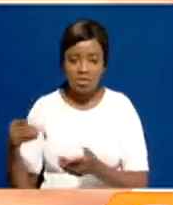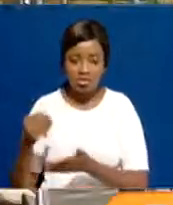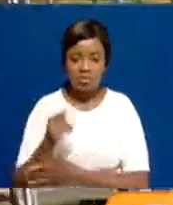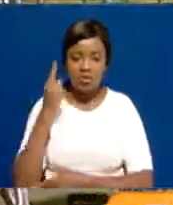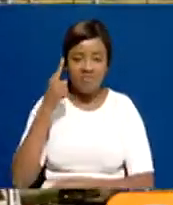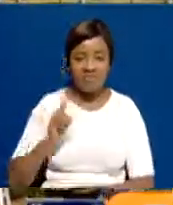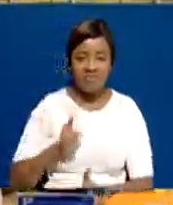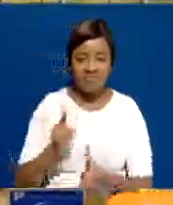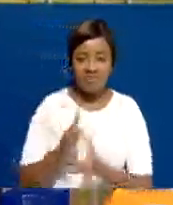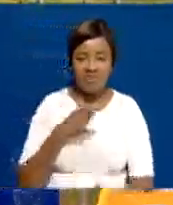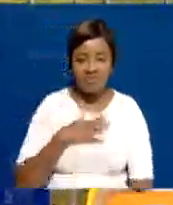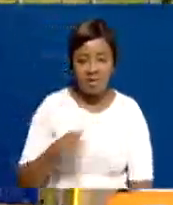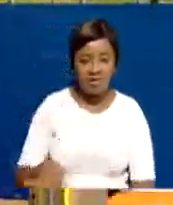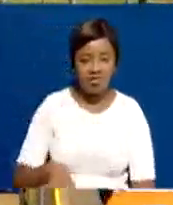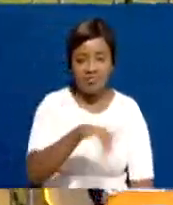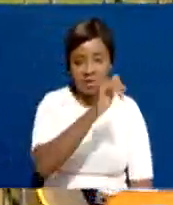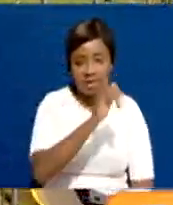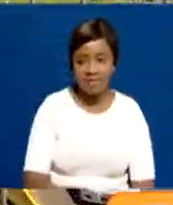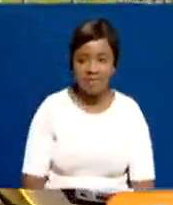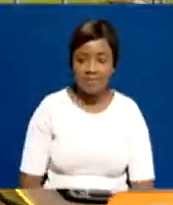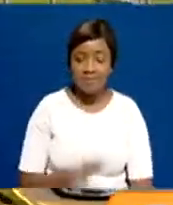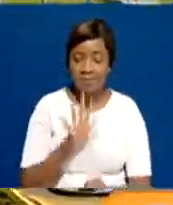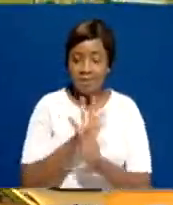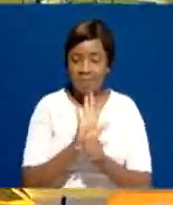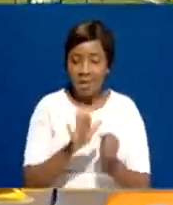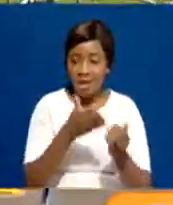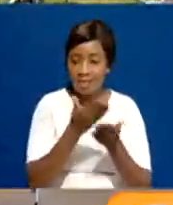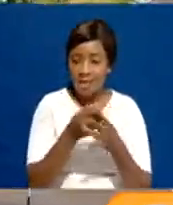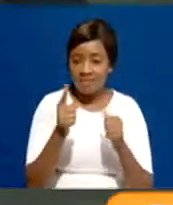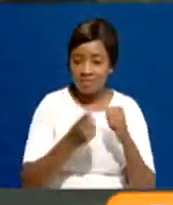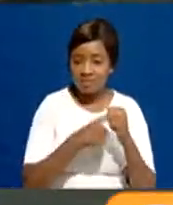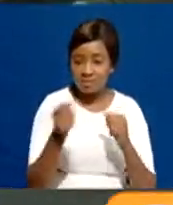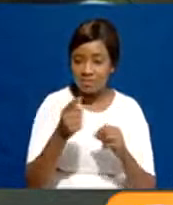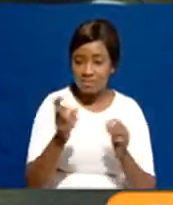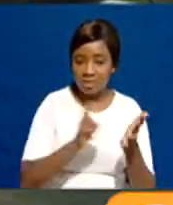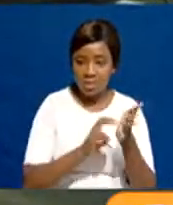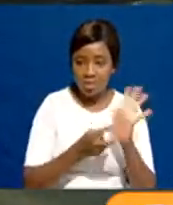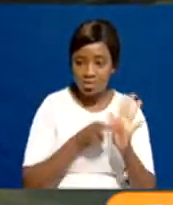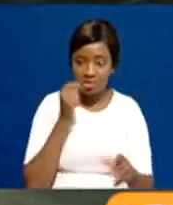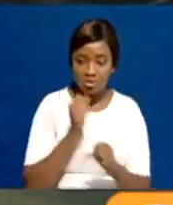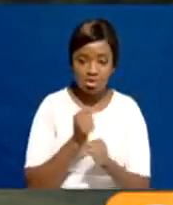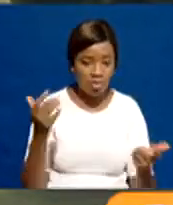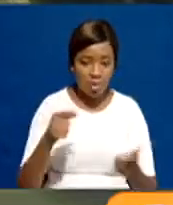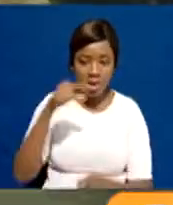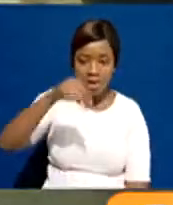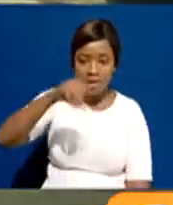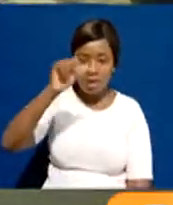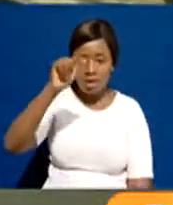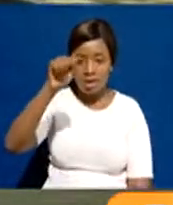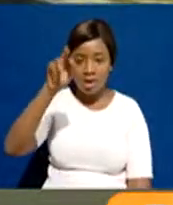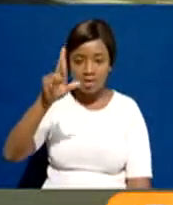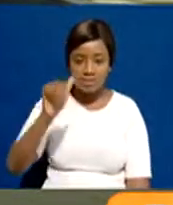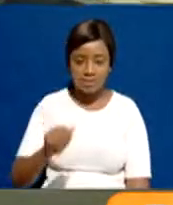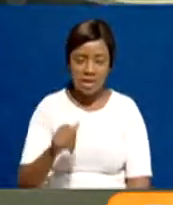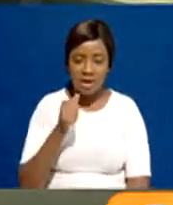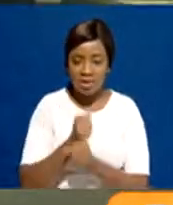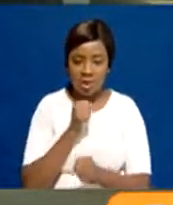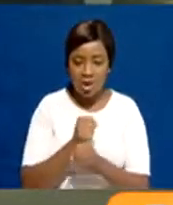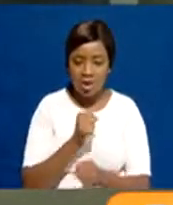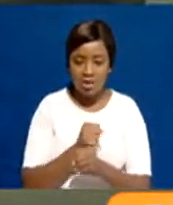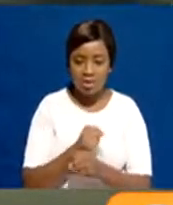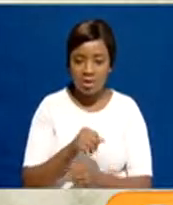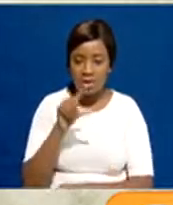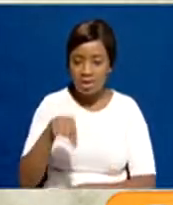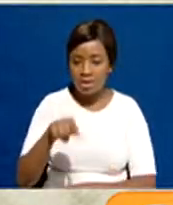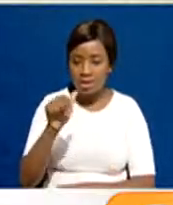sister. Most of them had applied for a 6-month contract job in Qatar to work during the FIFA World Cup 2022.